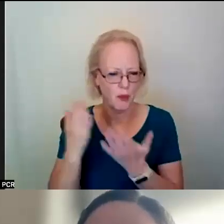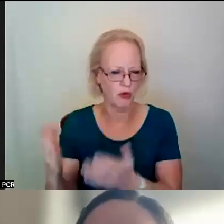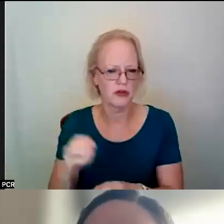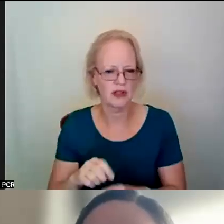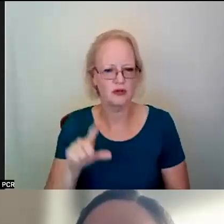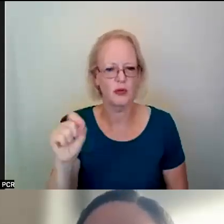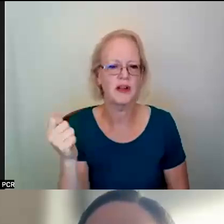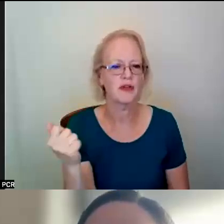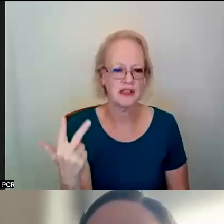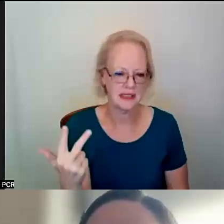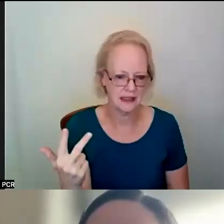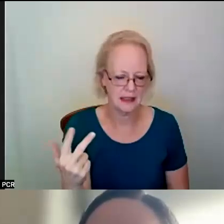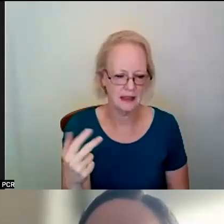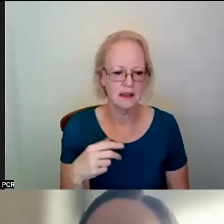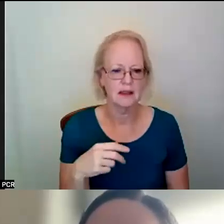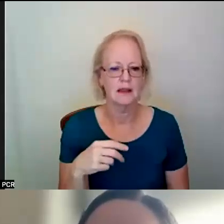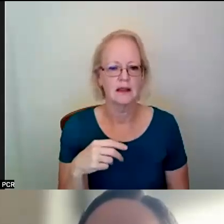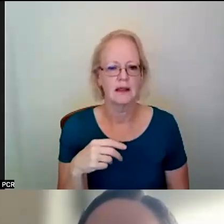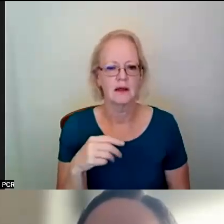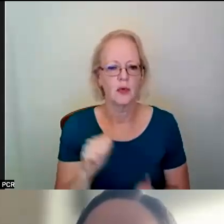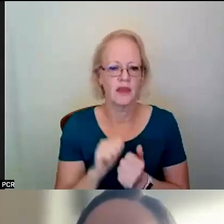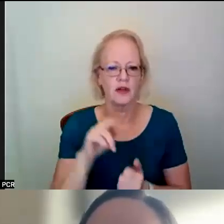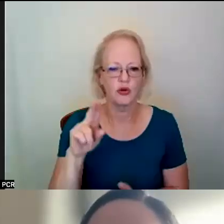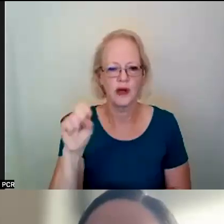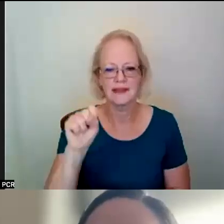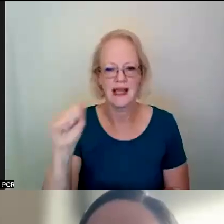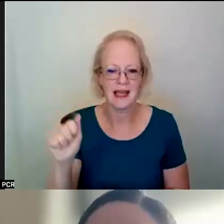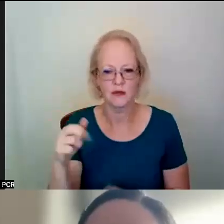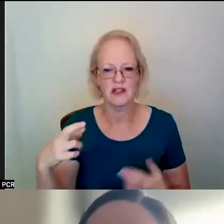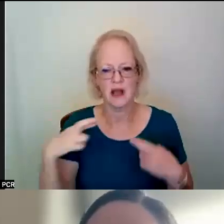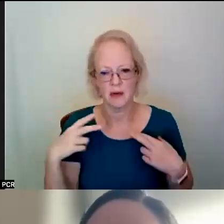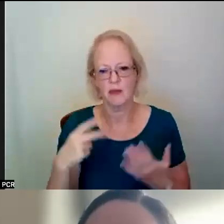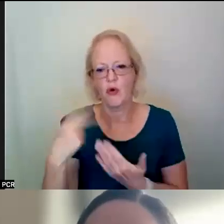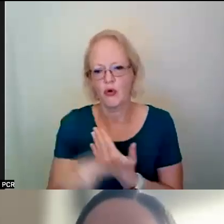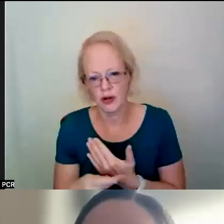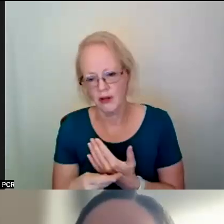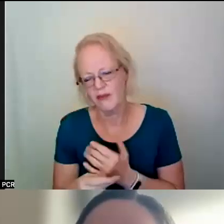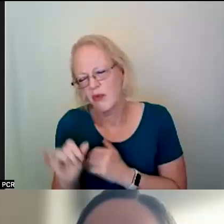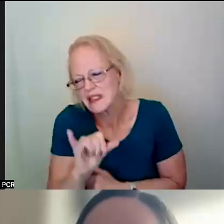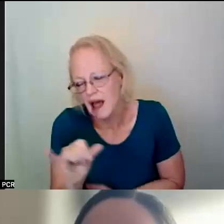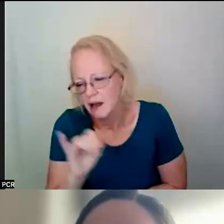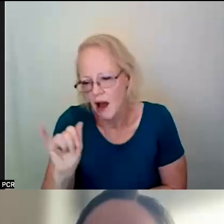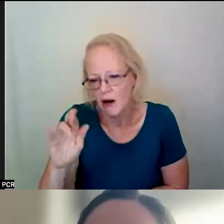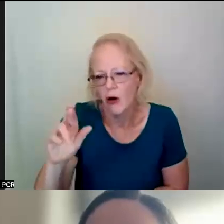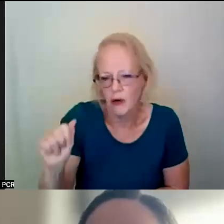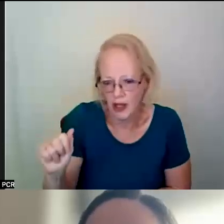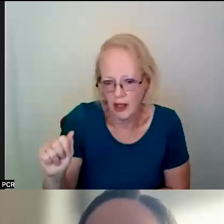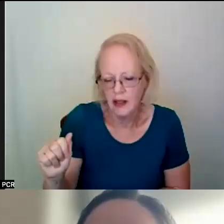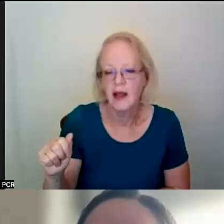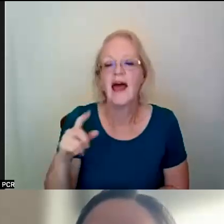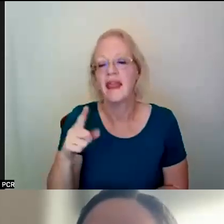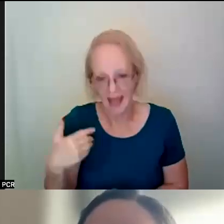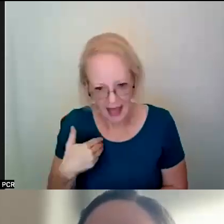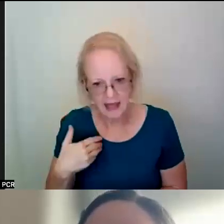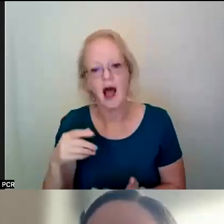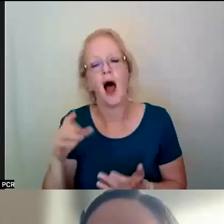2013 with the USA retirement program, which were like IRAs that would have an option to pay out